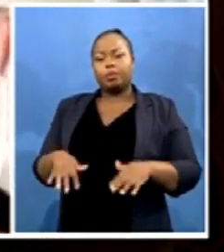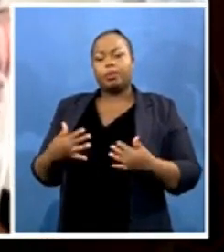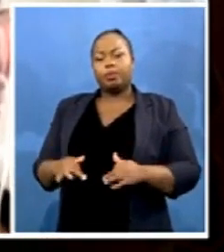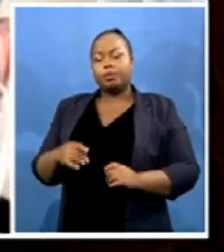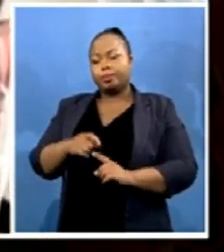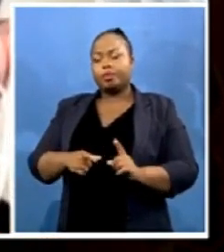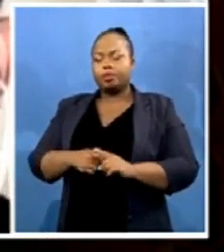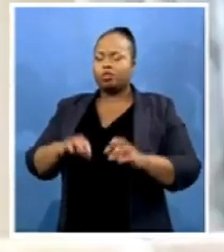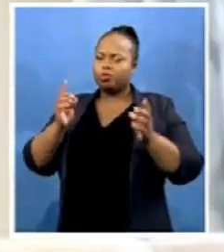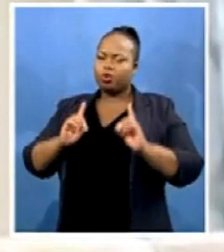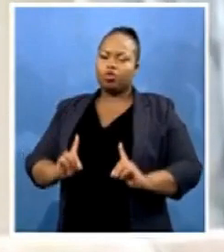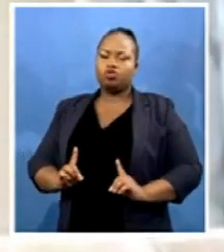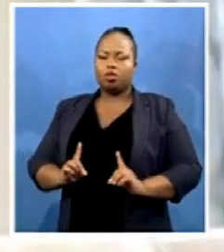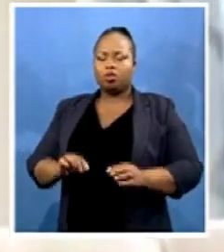foundation.